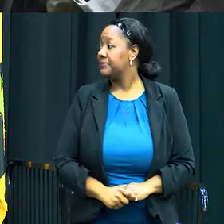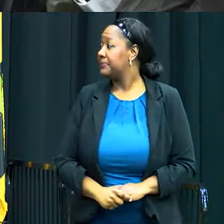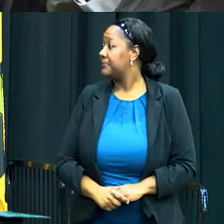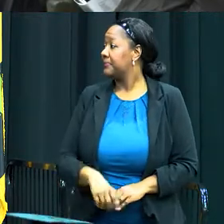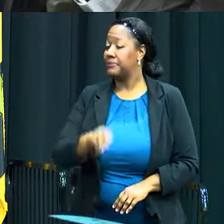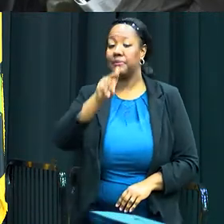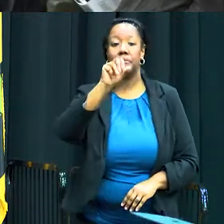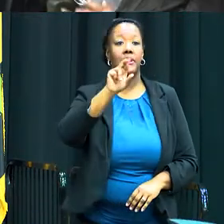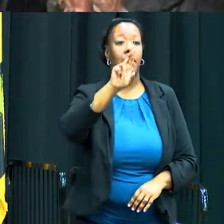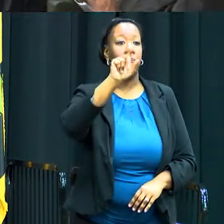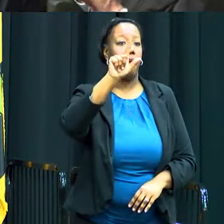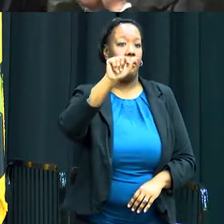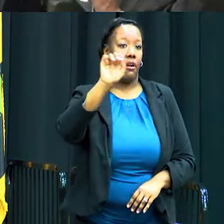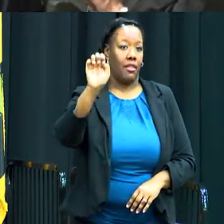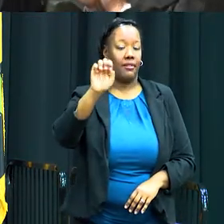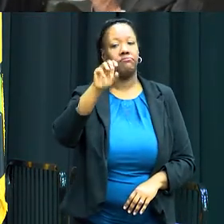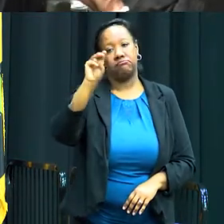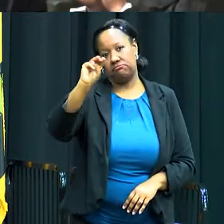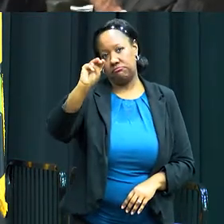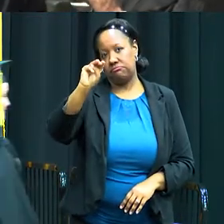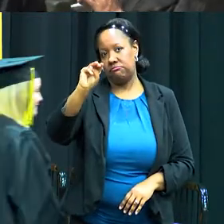Marley Mae Edinger.